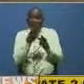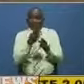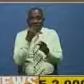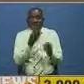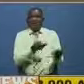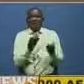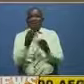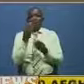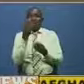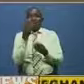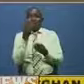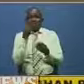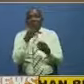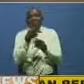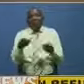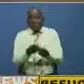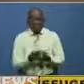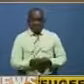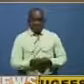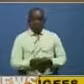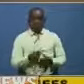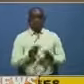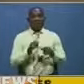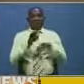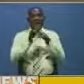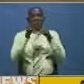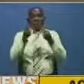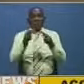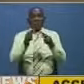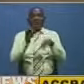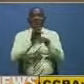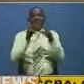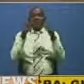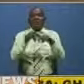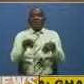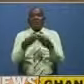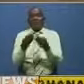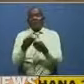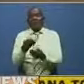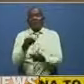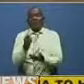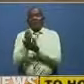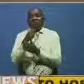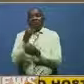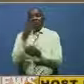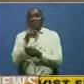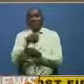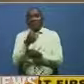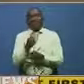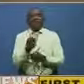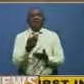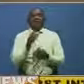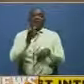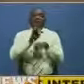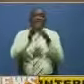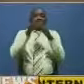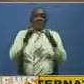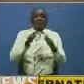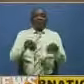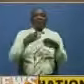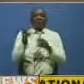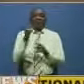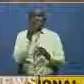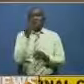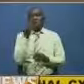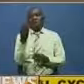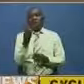336 people being displaced, to give us their facilities, at least their churches and other religious institutions